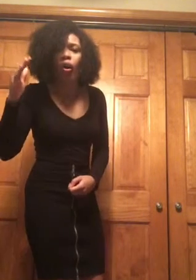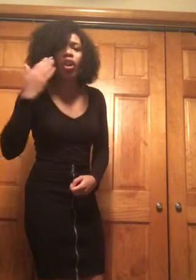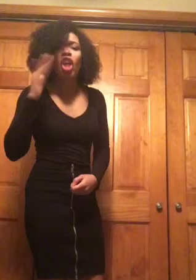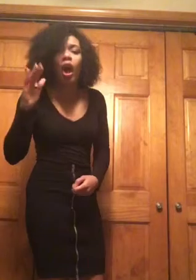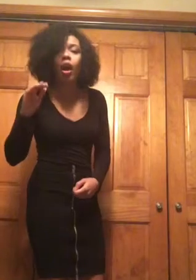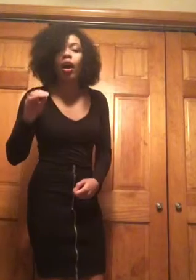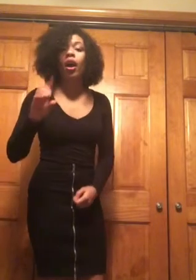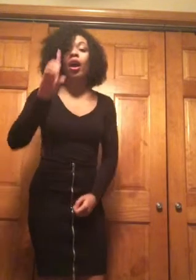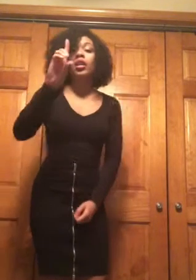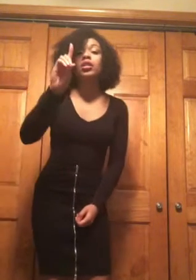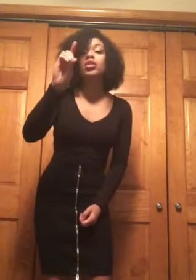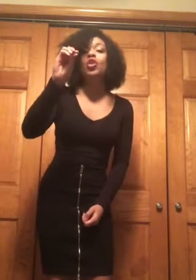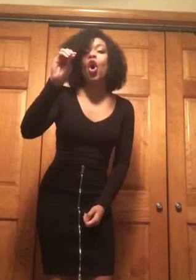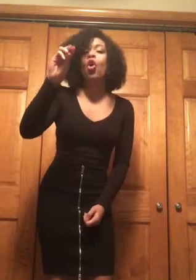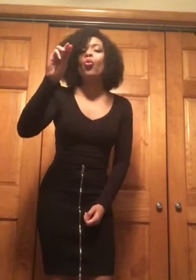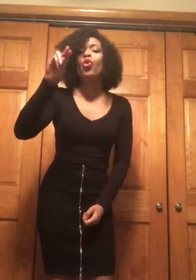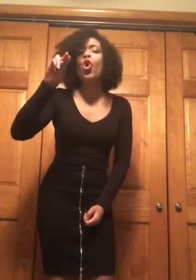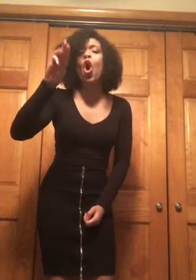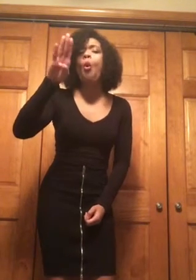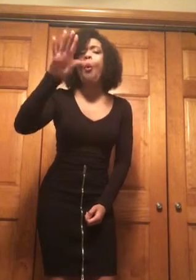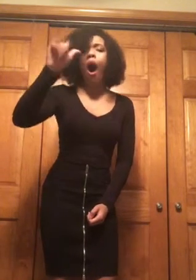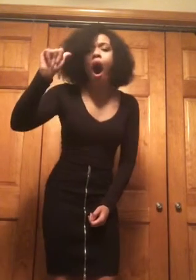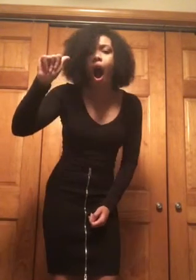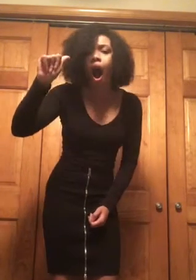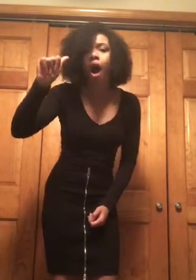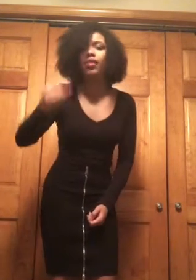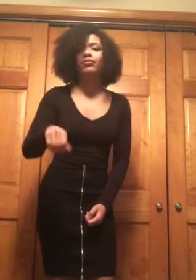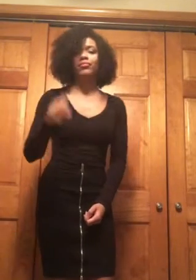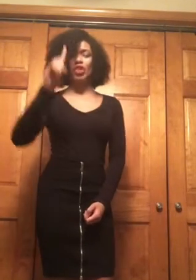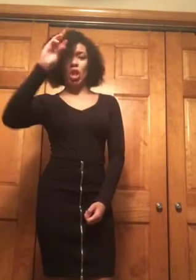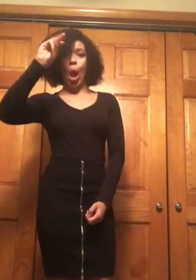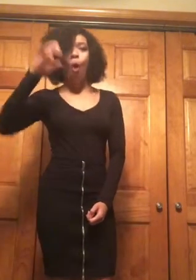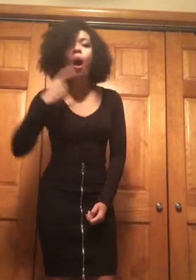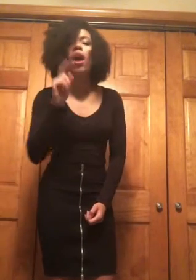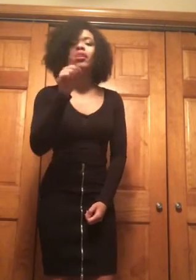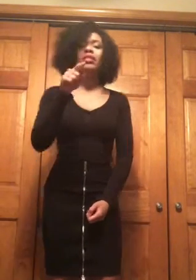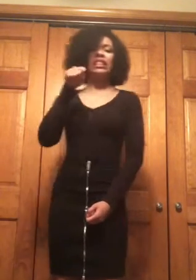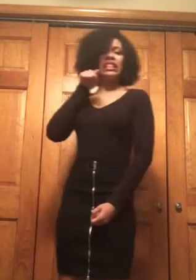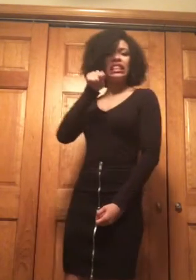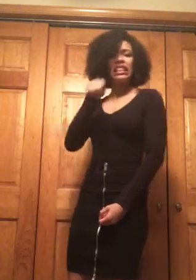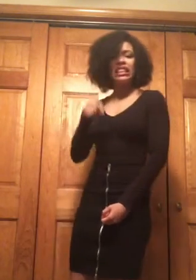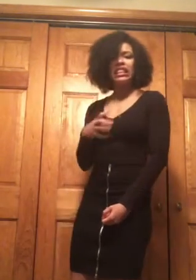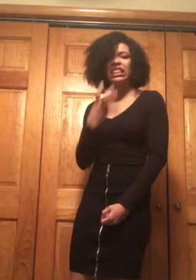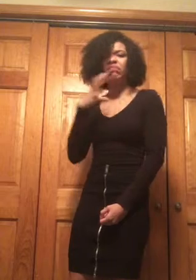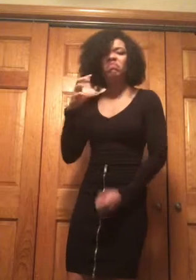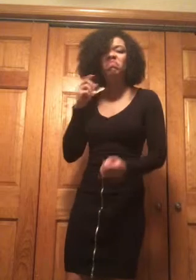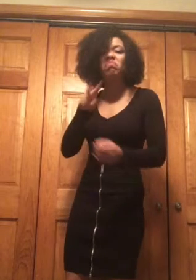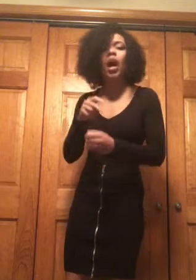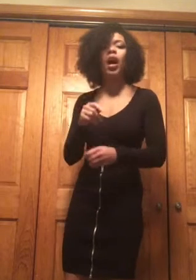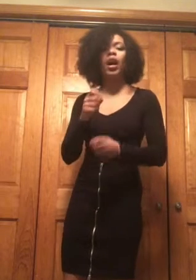crowd. He says, "Dunno, dunno, dunno."